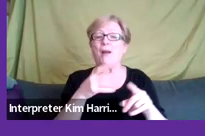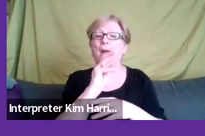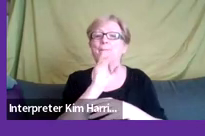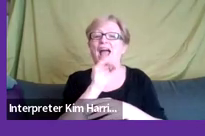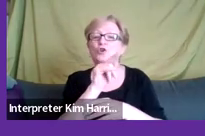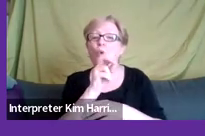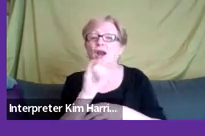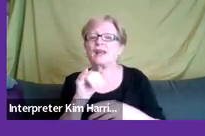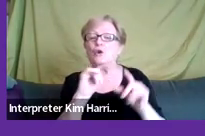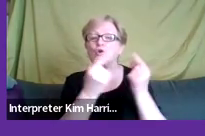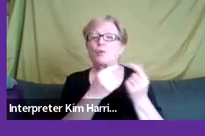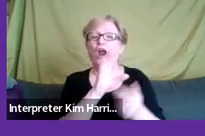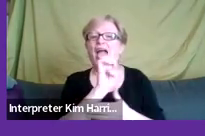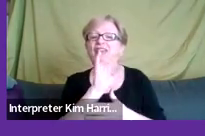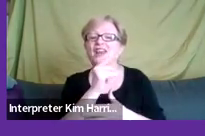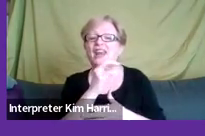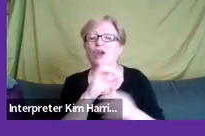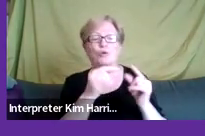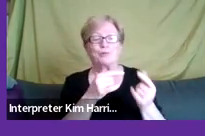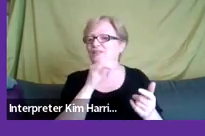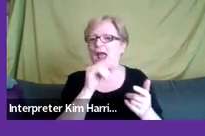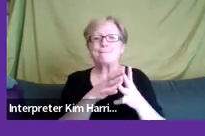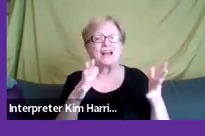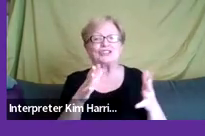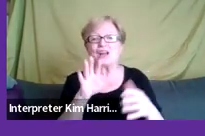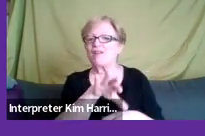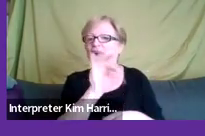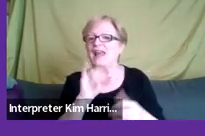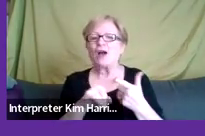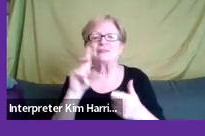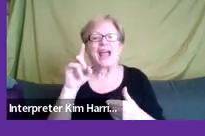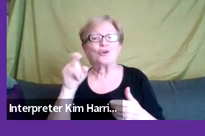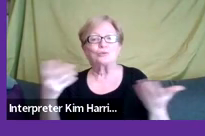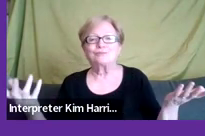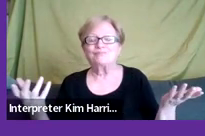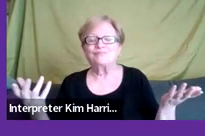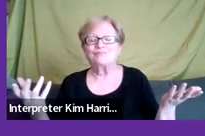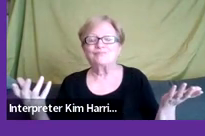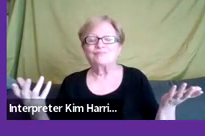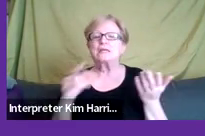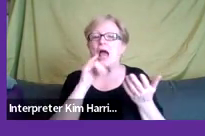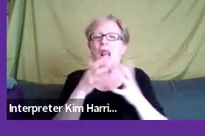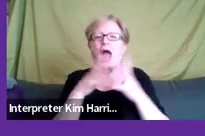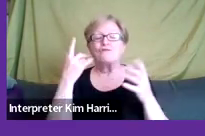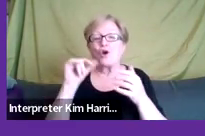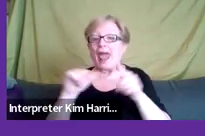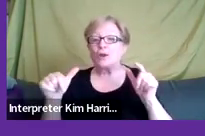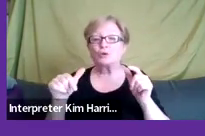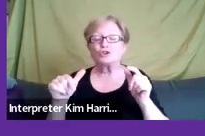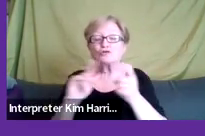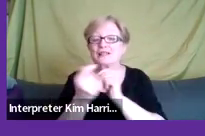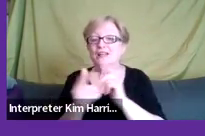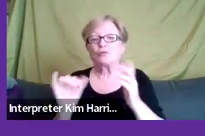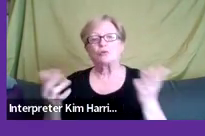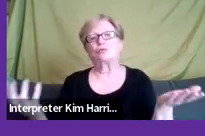group. And so there's really not a lot in regard to language translation. And that just dovetails